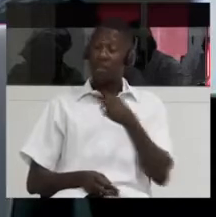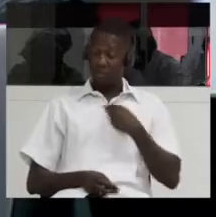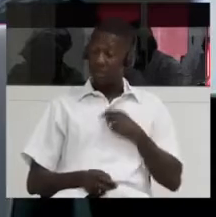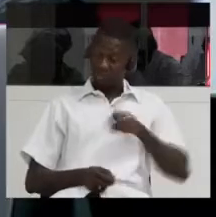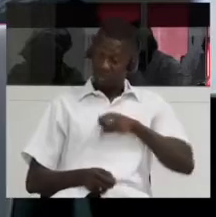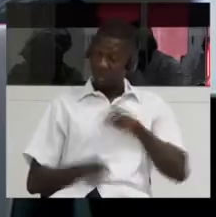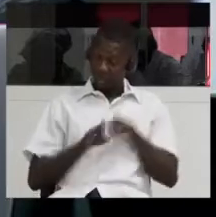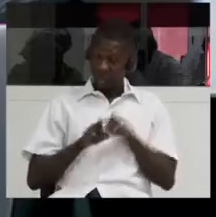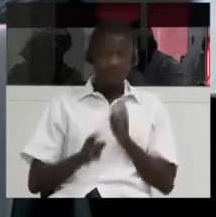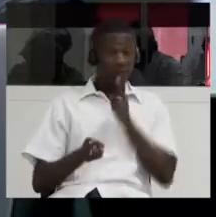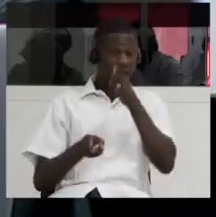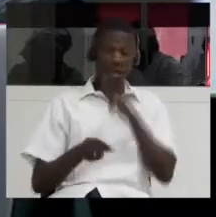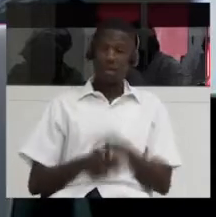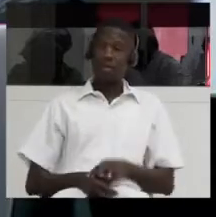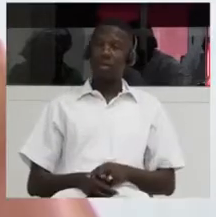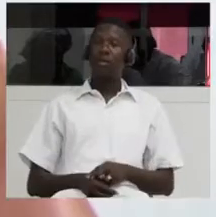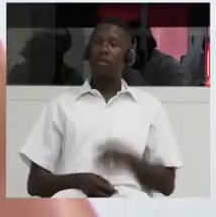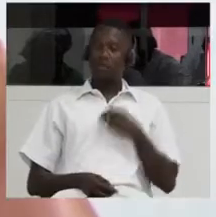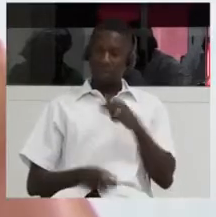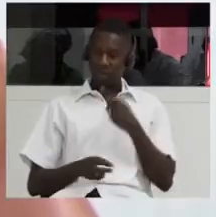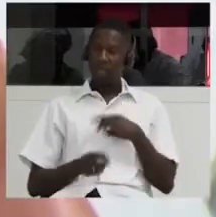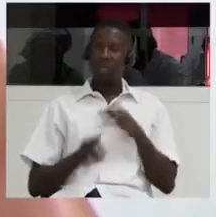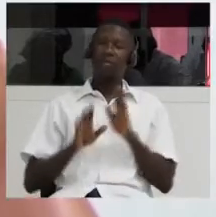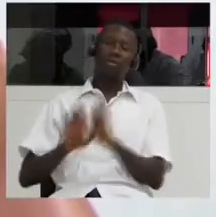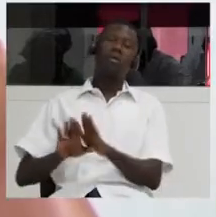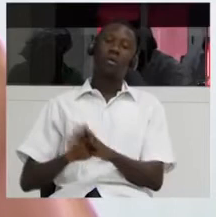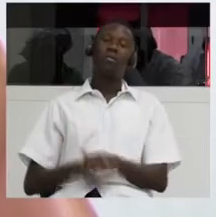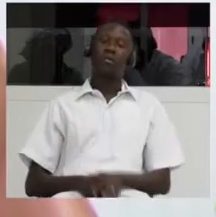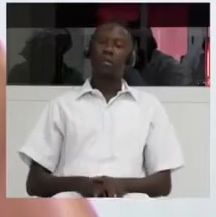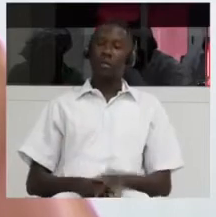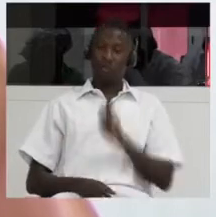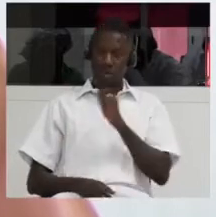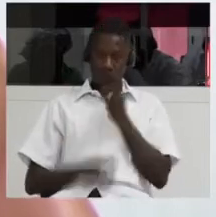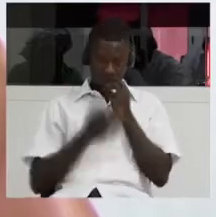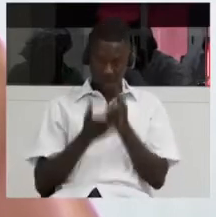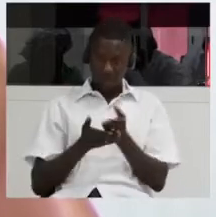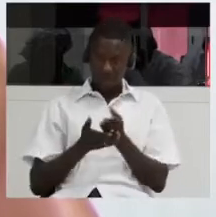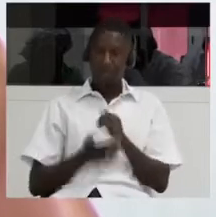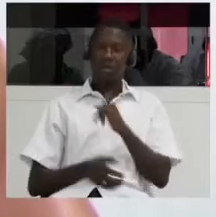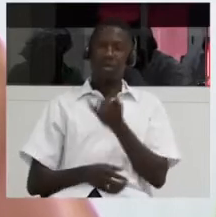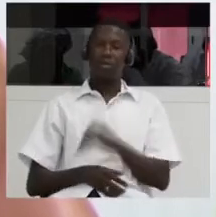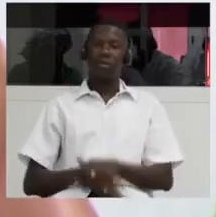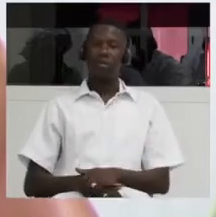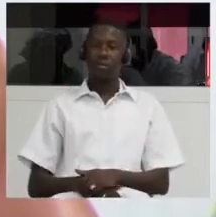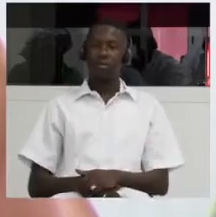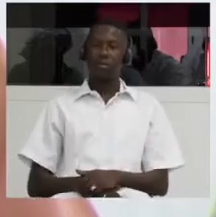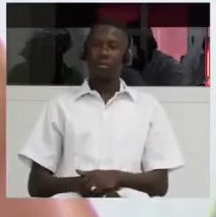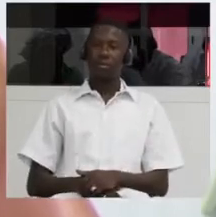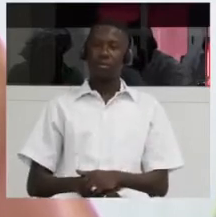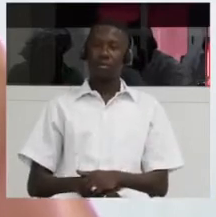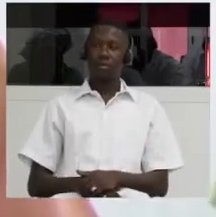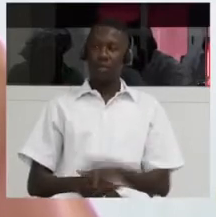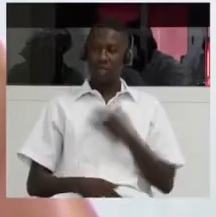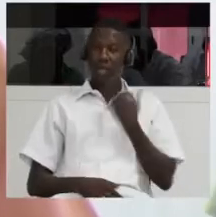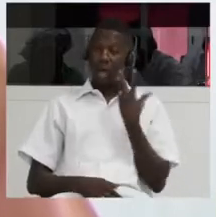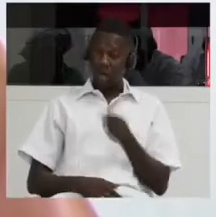they surrendered? Yes. That is your testimony? Yes. And that is how you guys had access to the bridge?